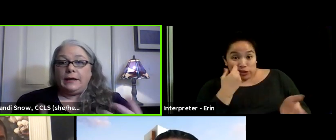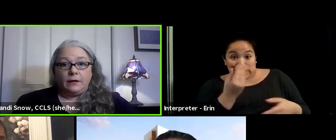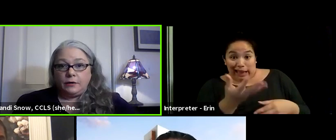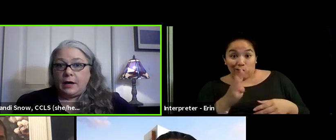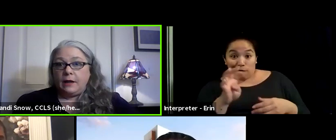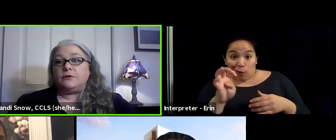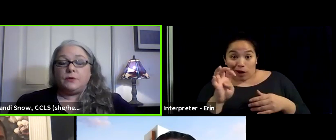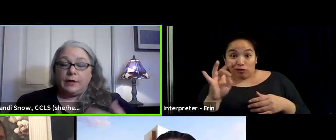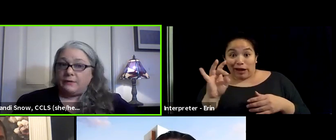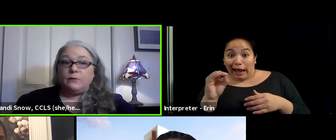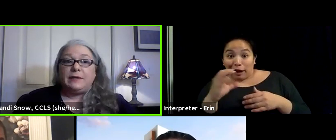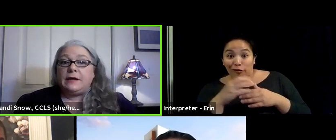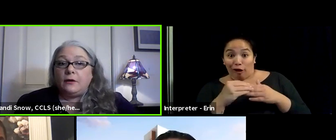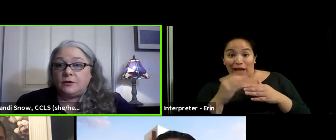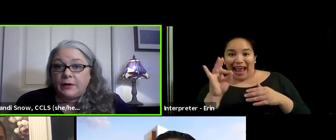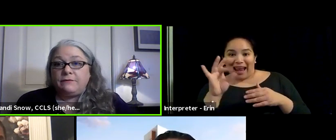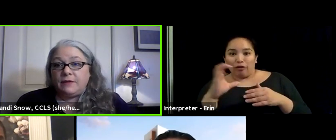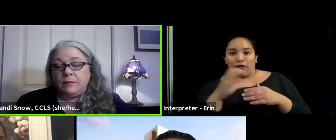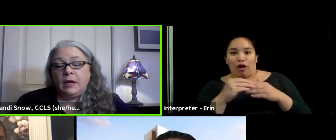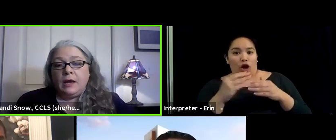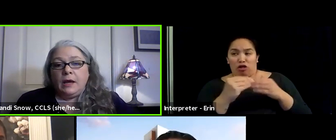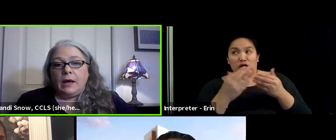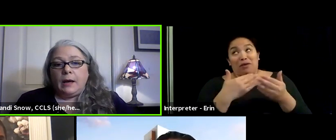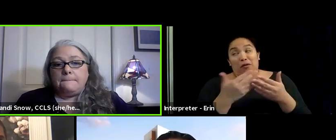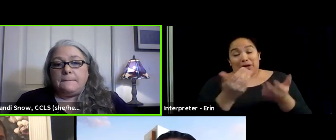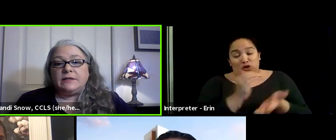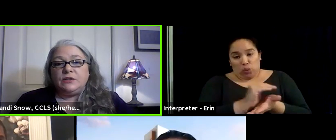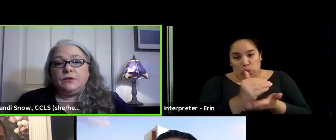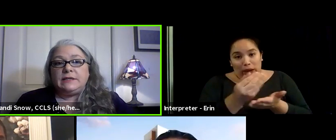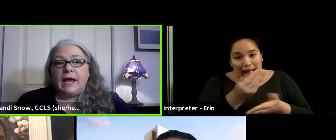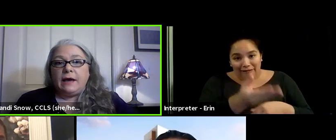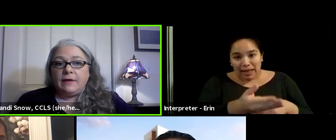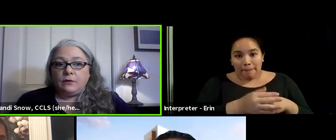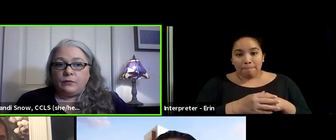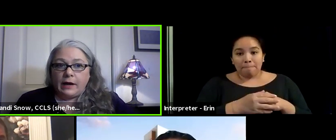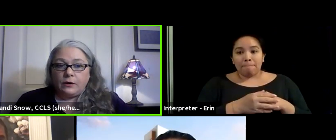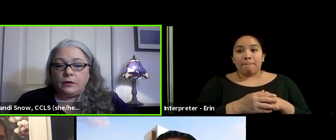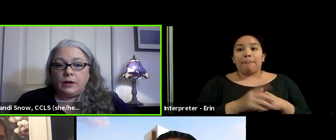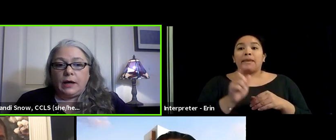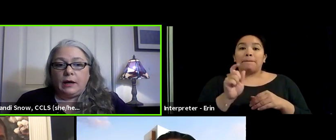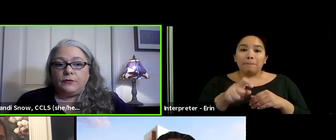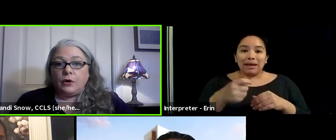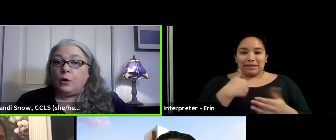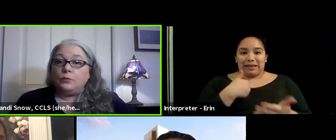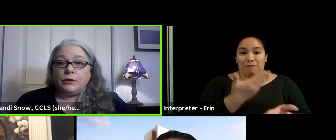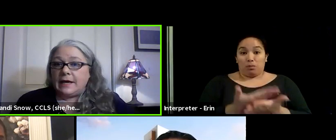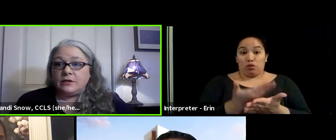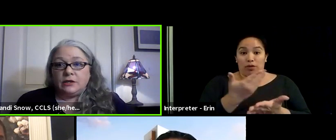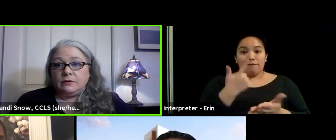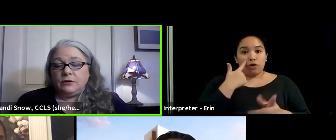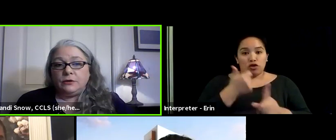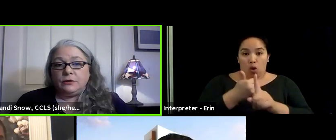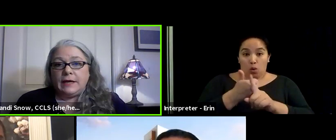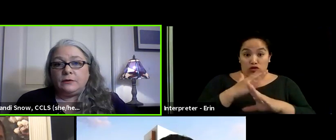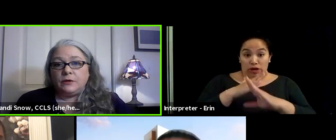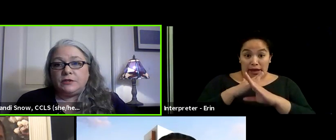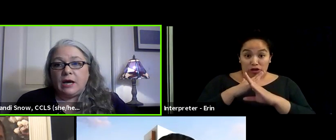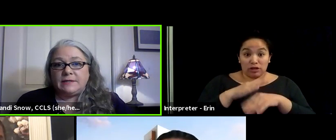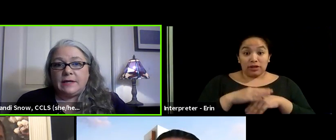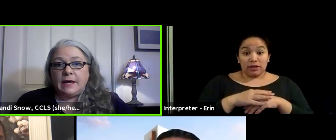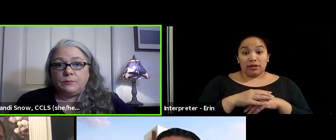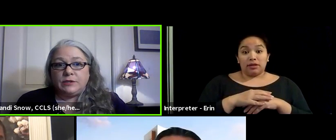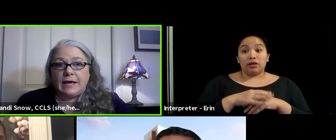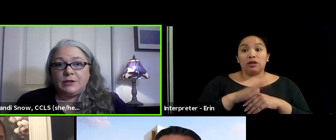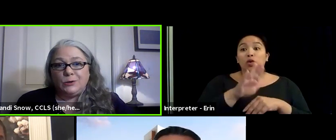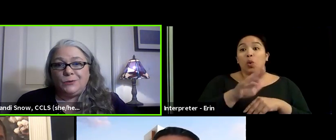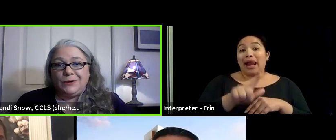or $800 or however many dollars you gave them. Because you need to have that record for your own protection. Your landlord's job